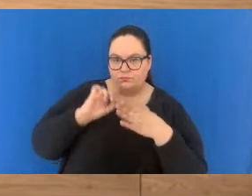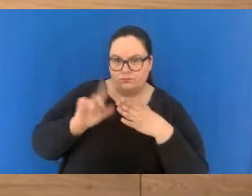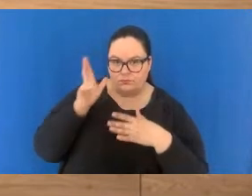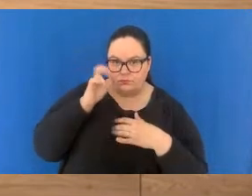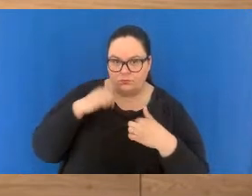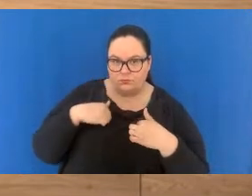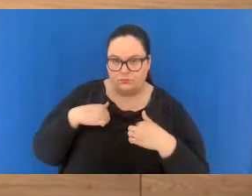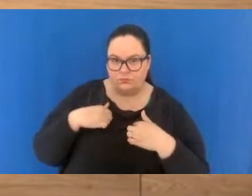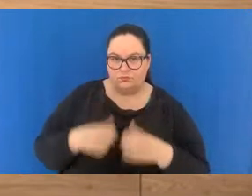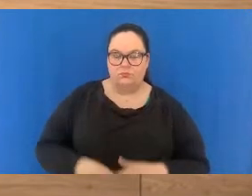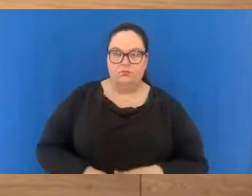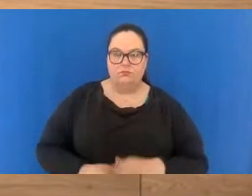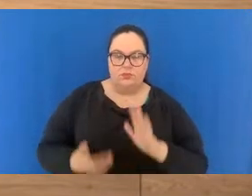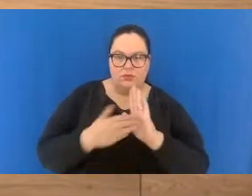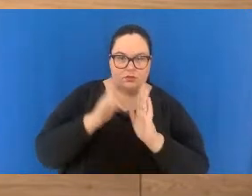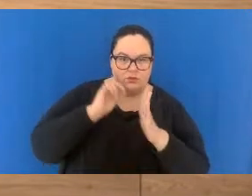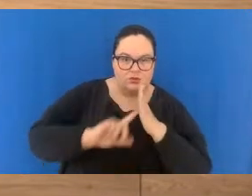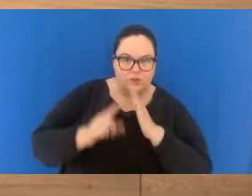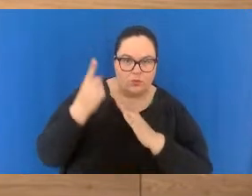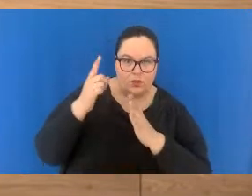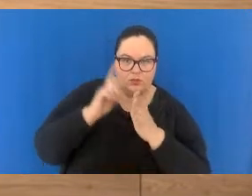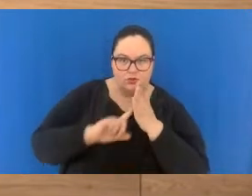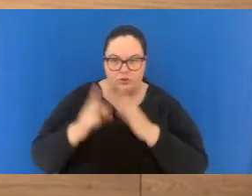Check 1, check 2, check 1, check.